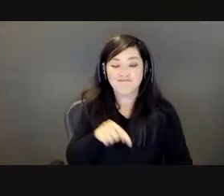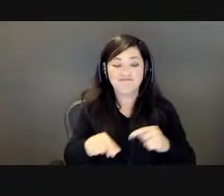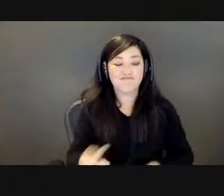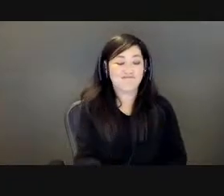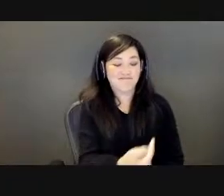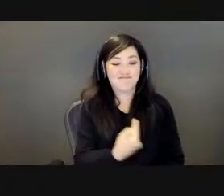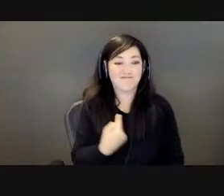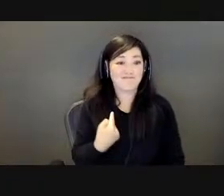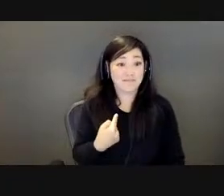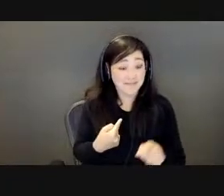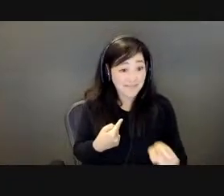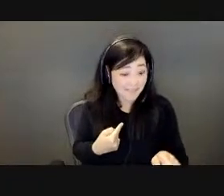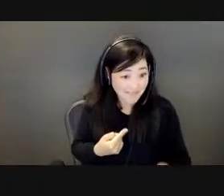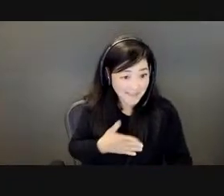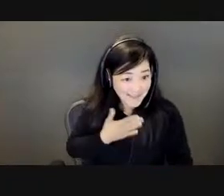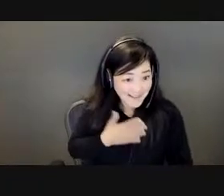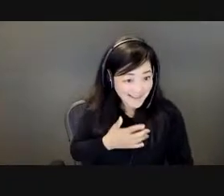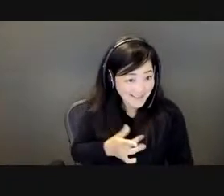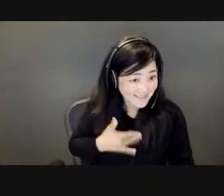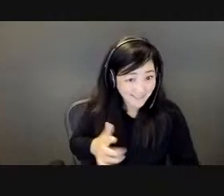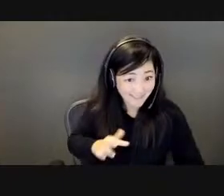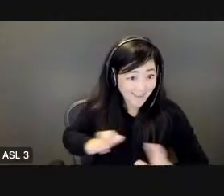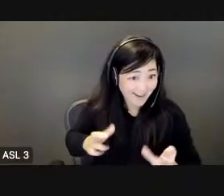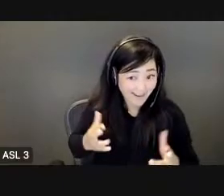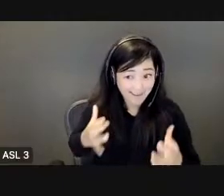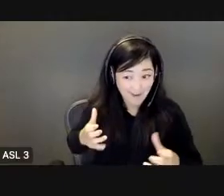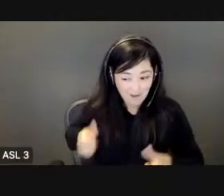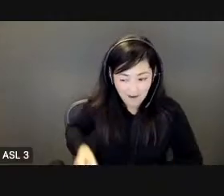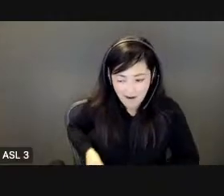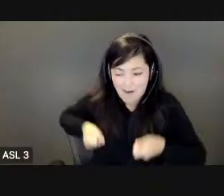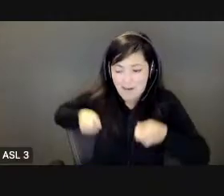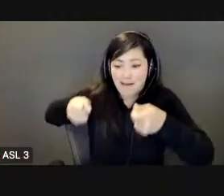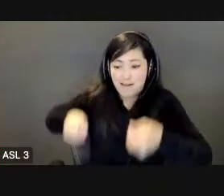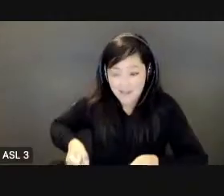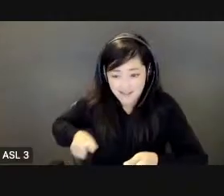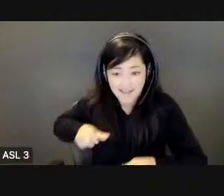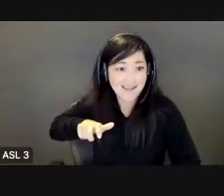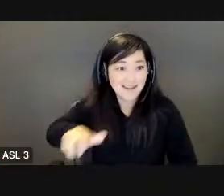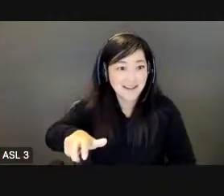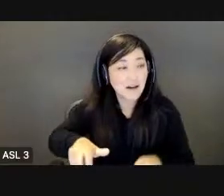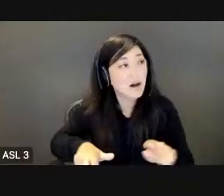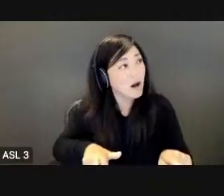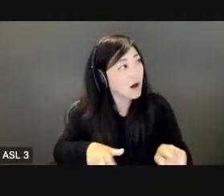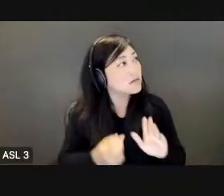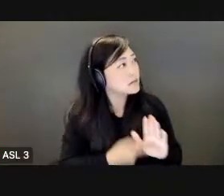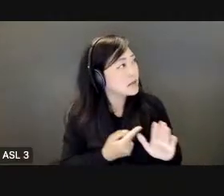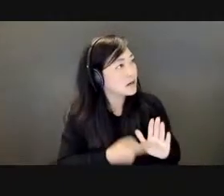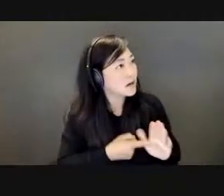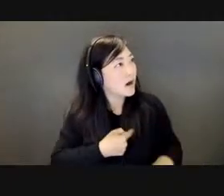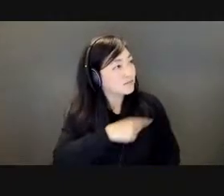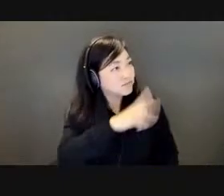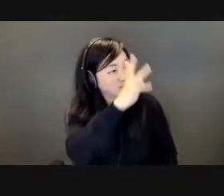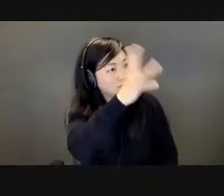glad that you were feeling adventurous that day. I don't think I would be able to do the same, although I have been creative at times. So we